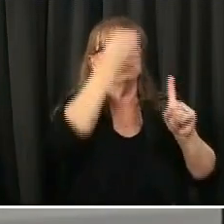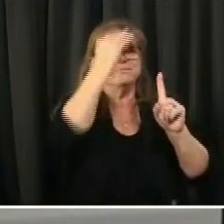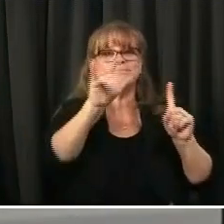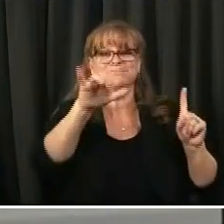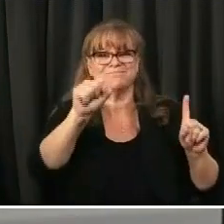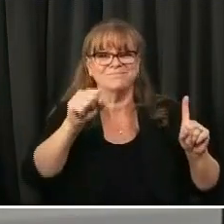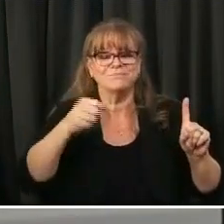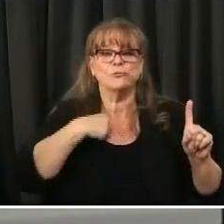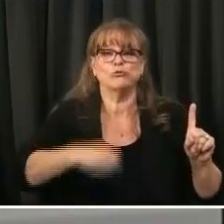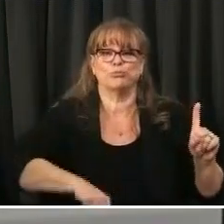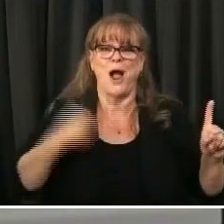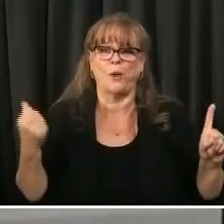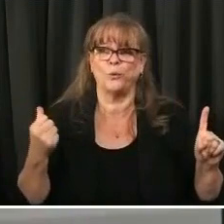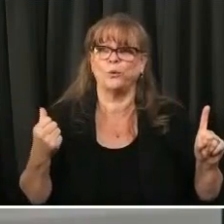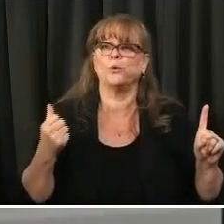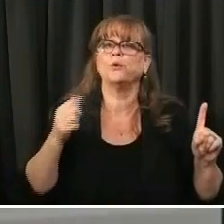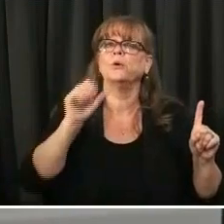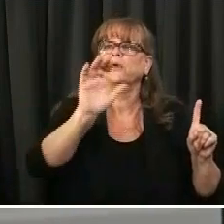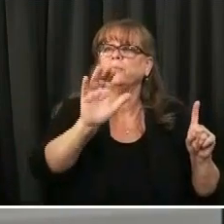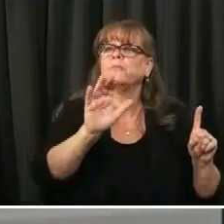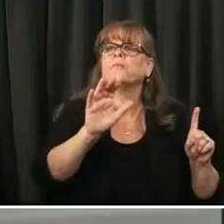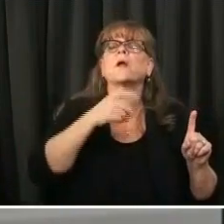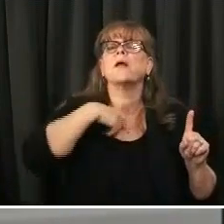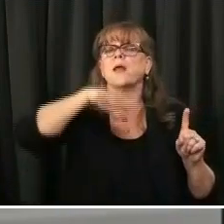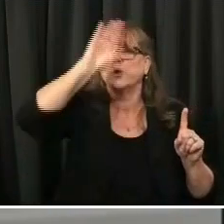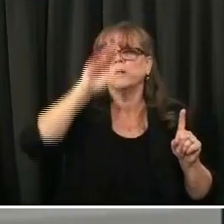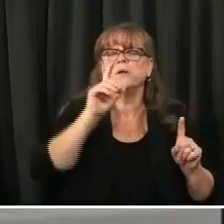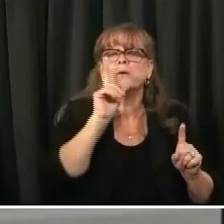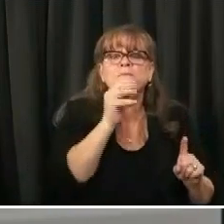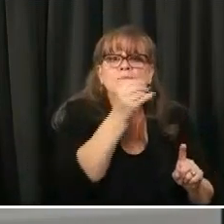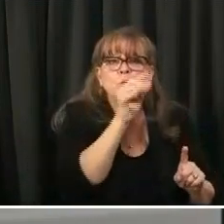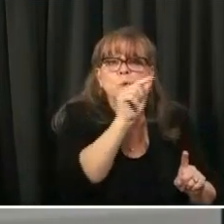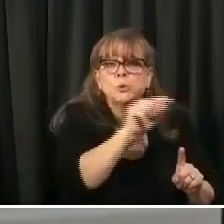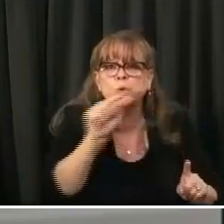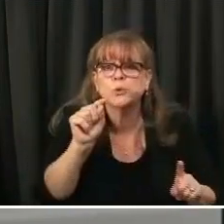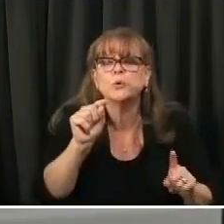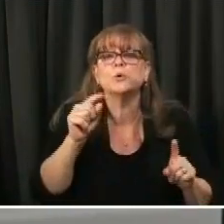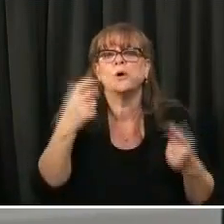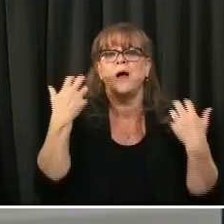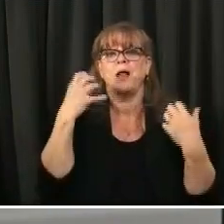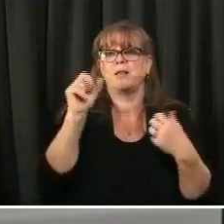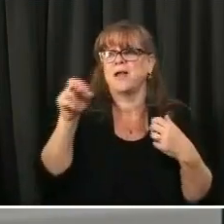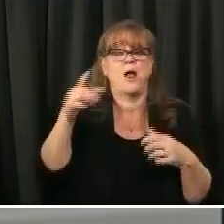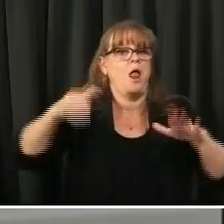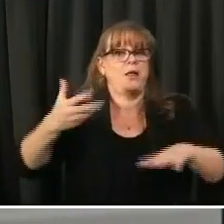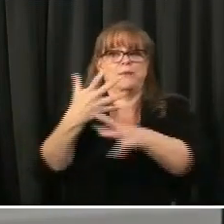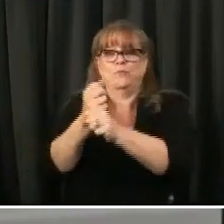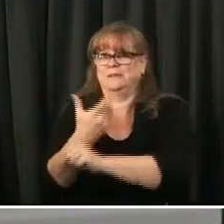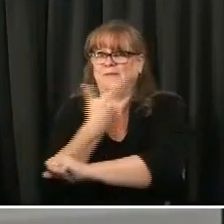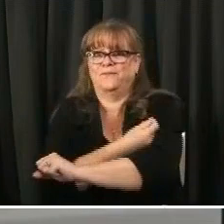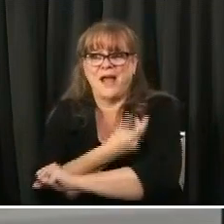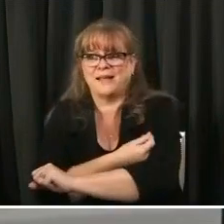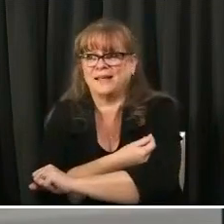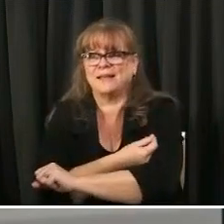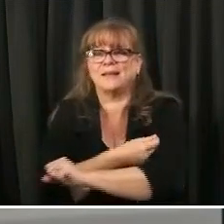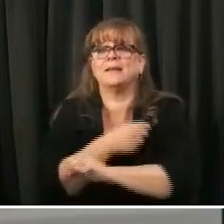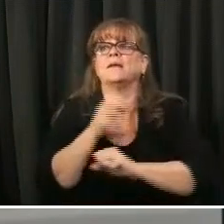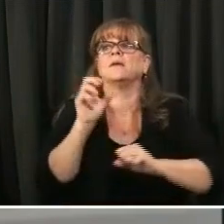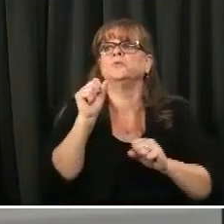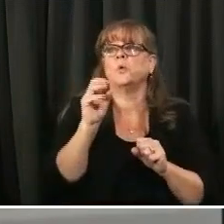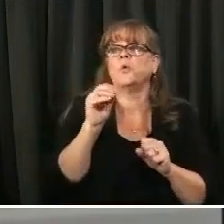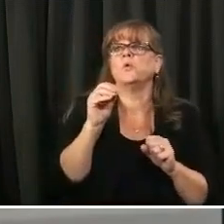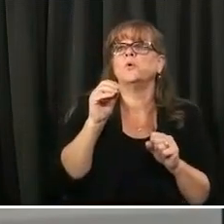mean that there are some healthcare workers that might trickle in, but by and large, the prioritization is 70 and up, 70 and up, 70 and up. That